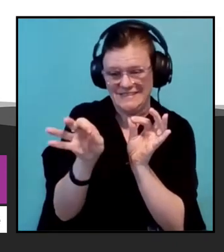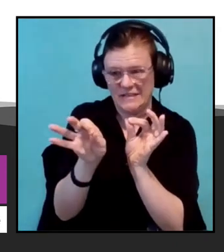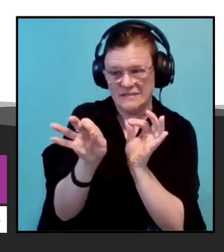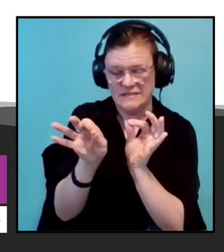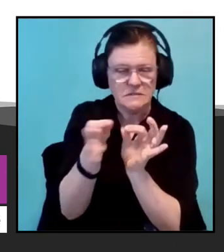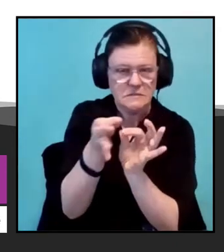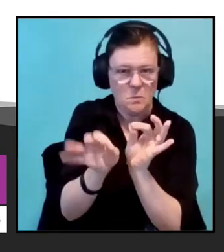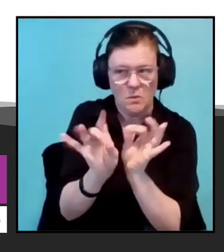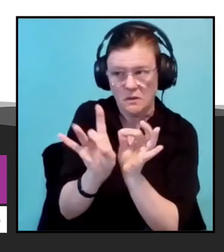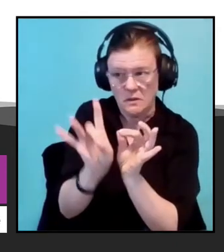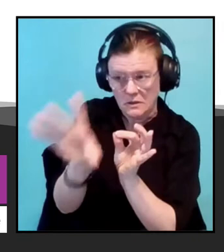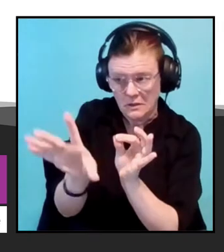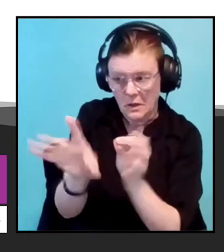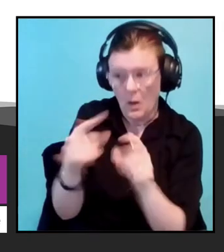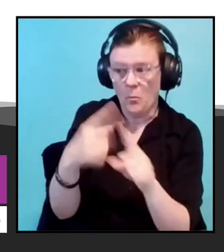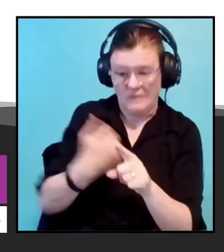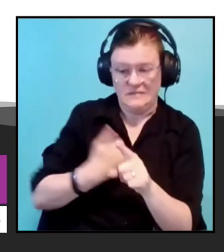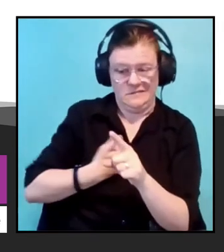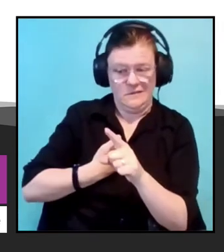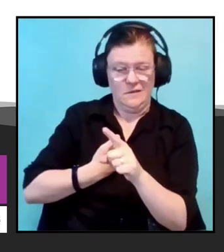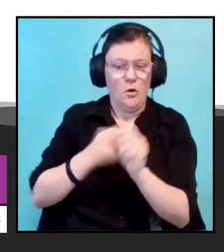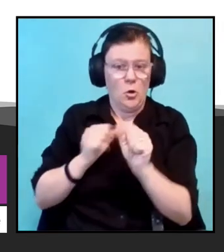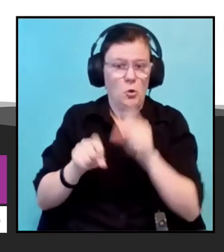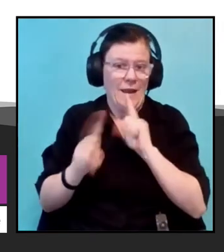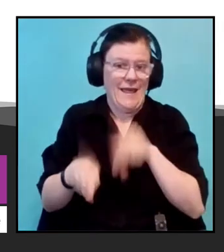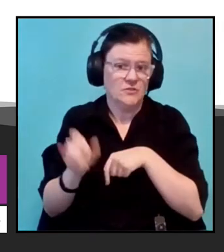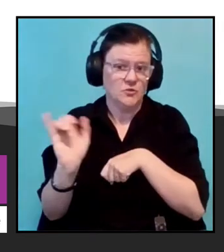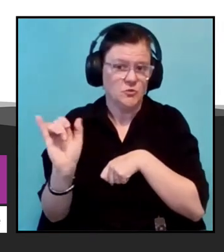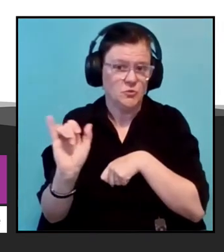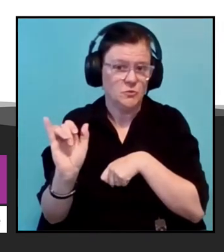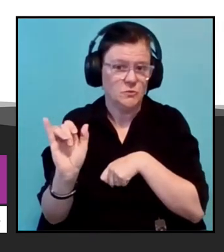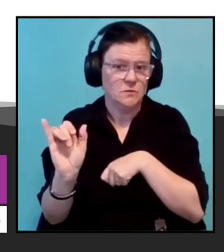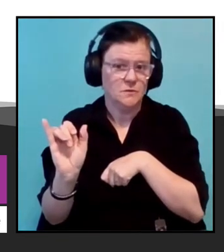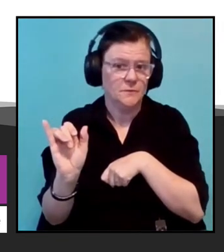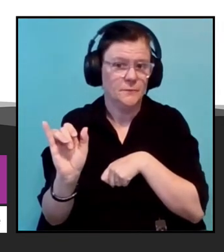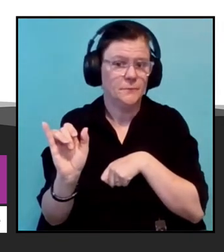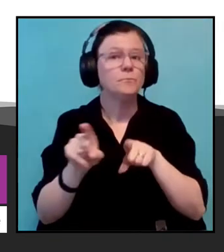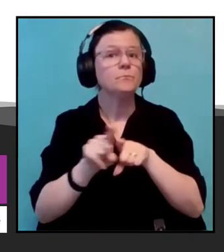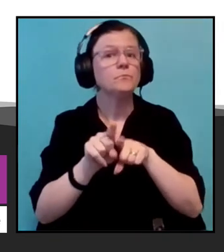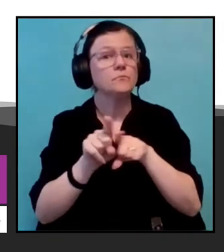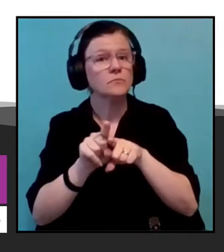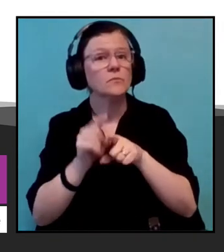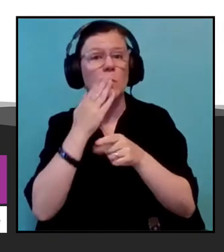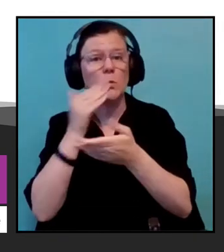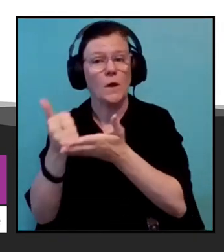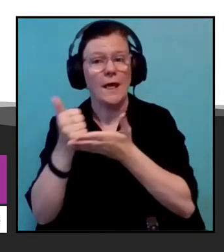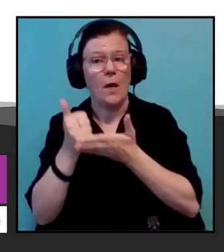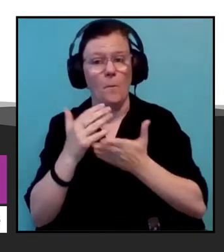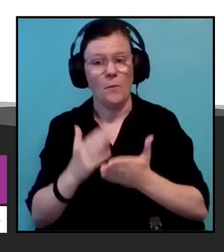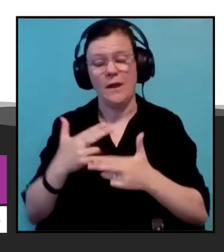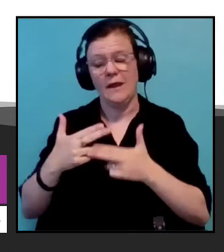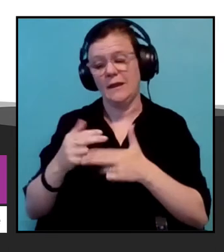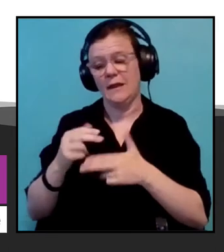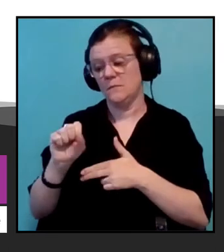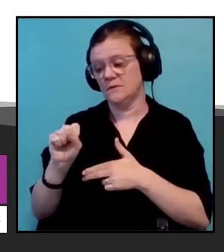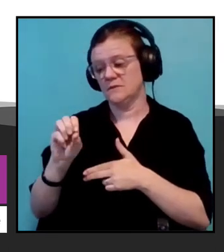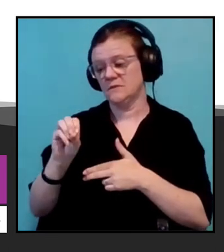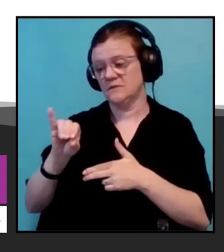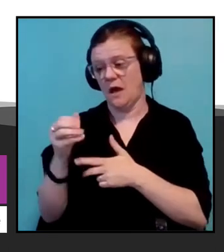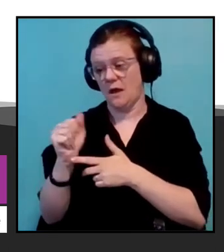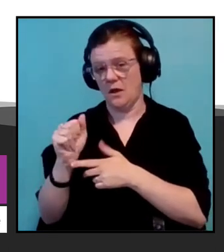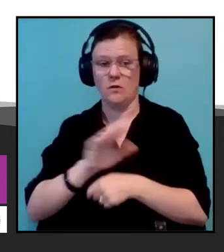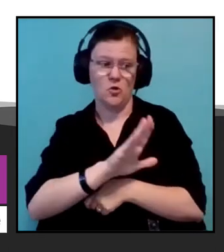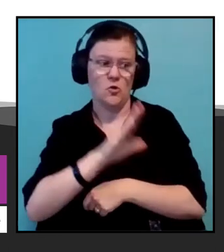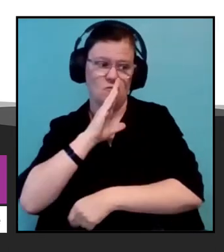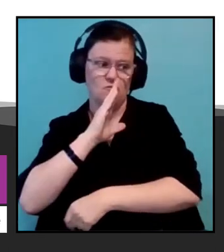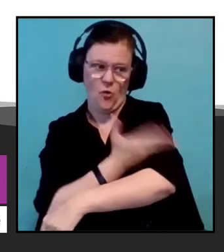also that we ourselves could respond to. And we also had really great helper, Sana, who is Shari's daughter, who really helped